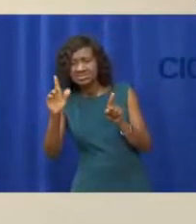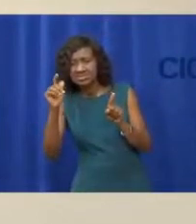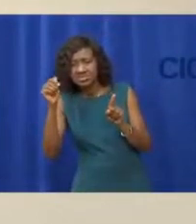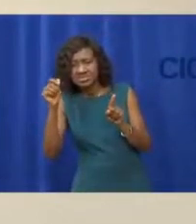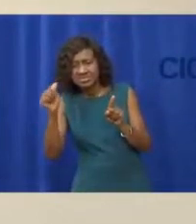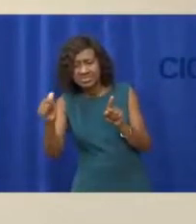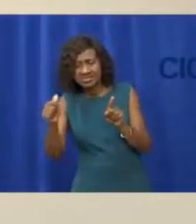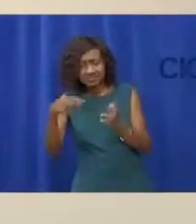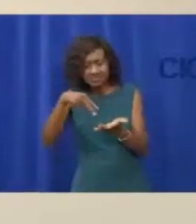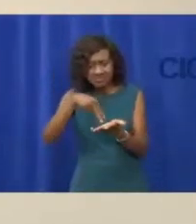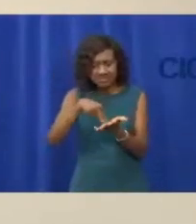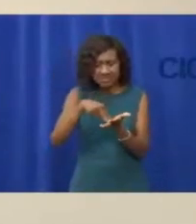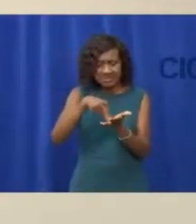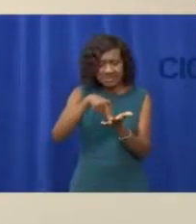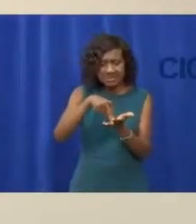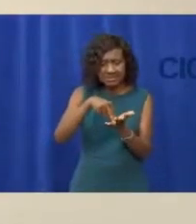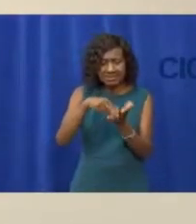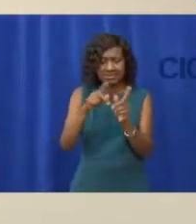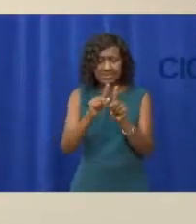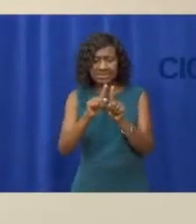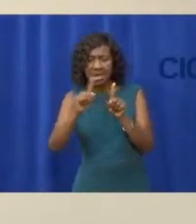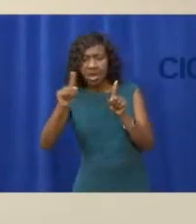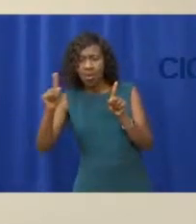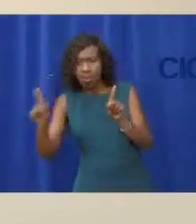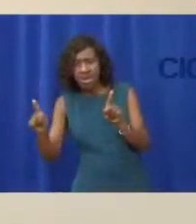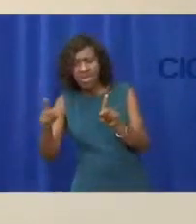Yeah. That's all you need to do.